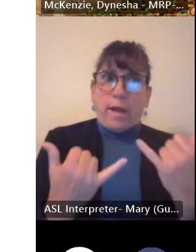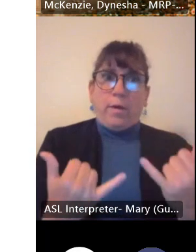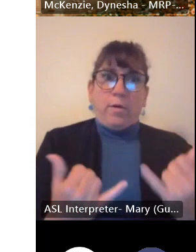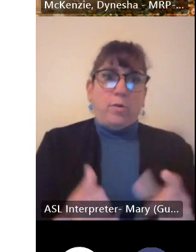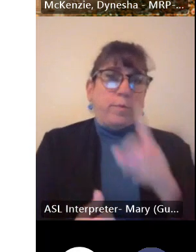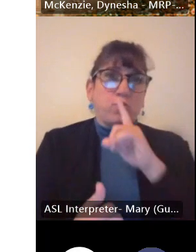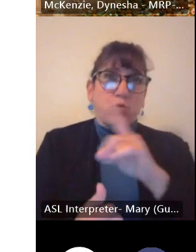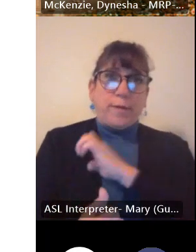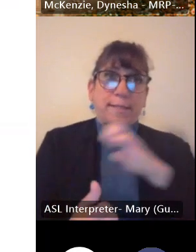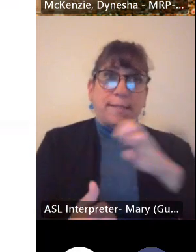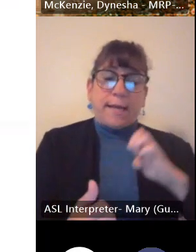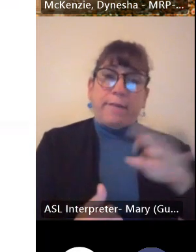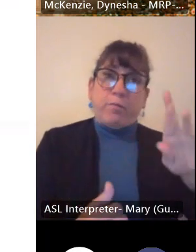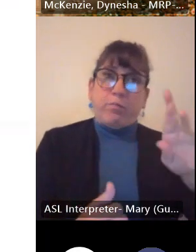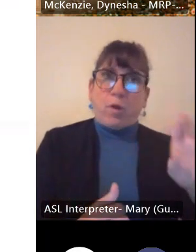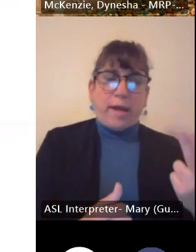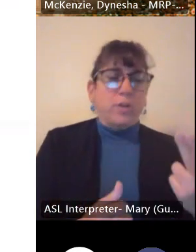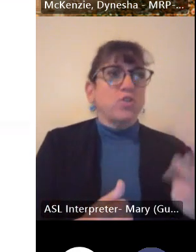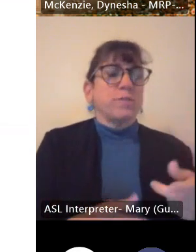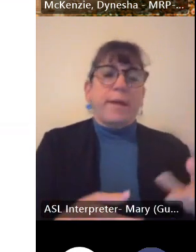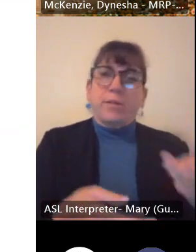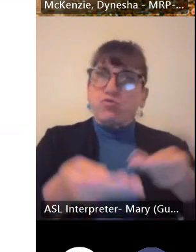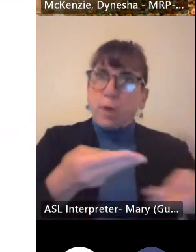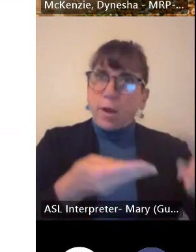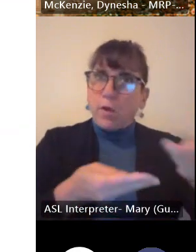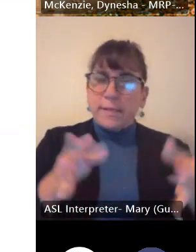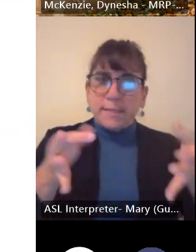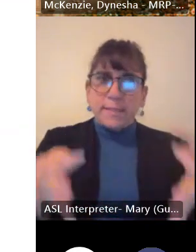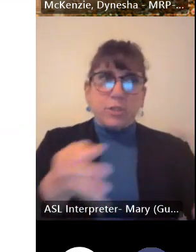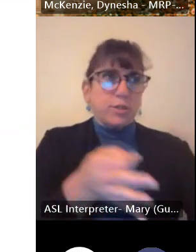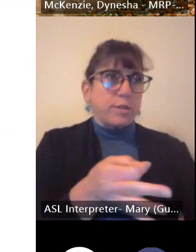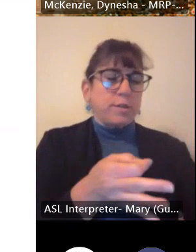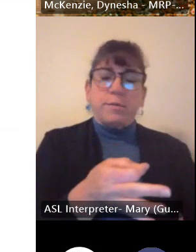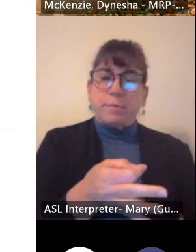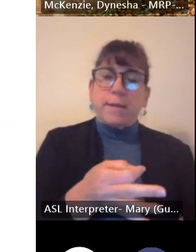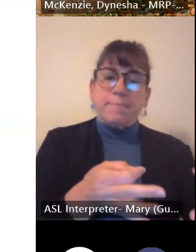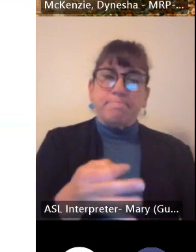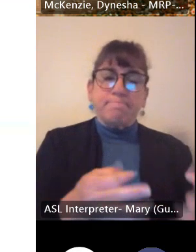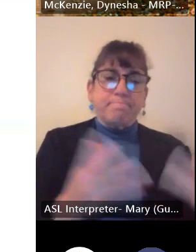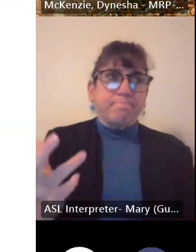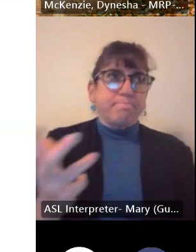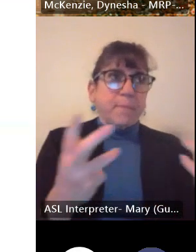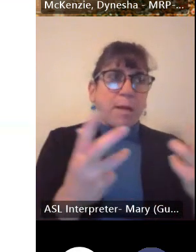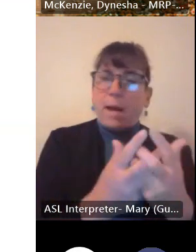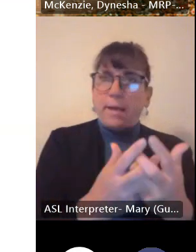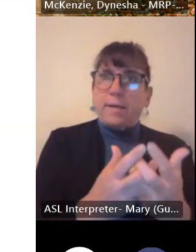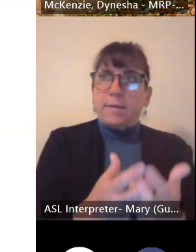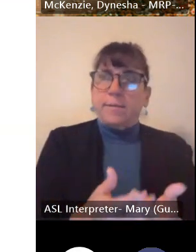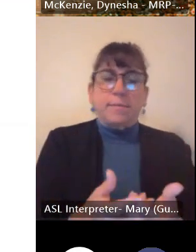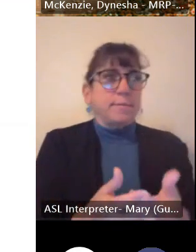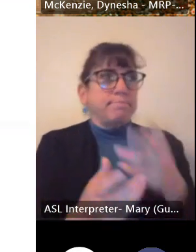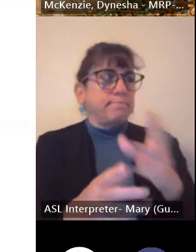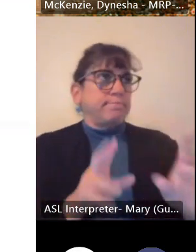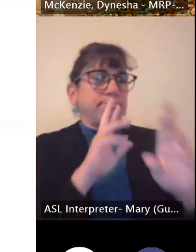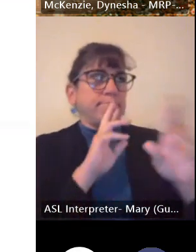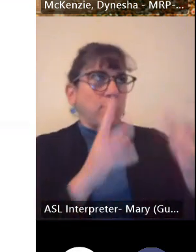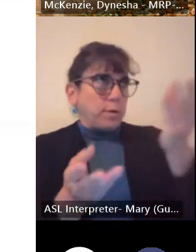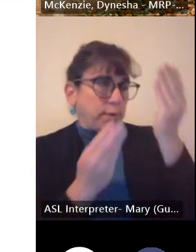executive branch is making trade-offs and decisions and speaking with one voice when they give a request to Congress. So Congress